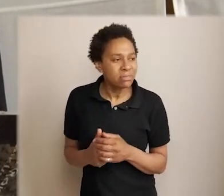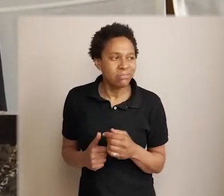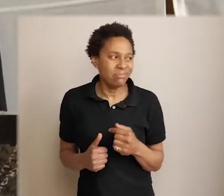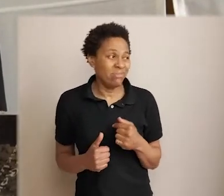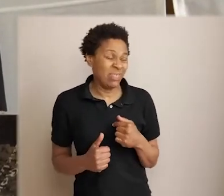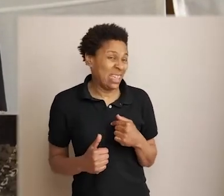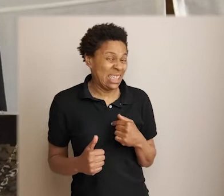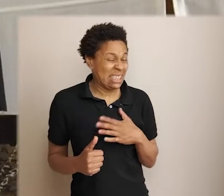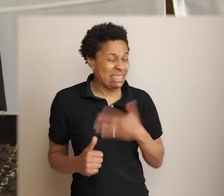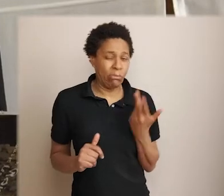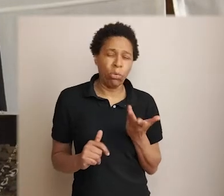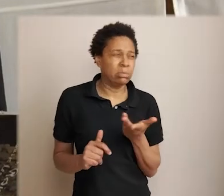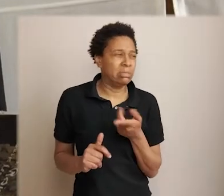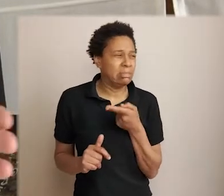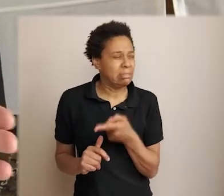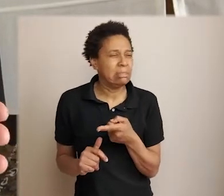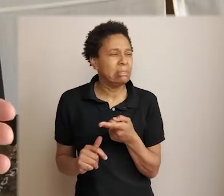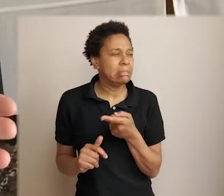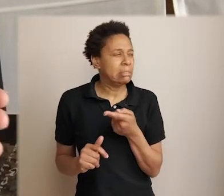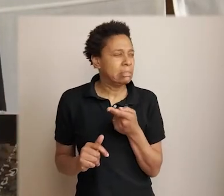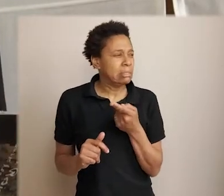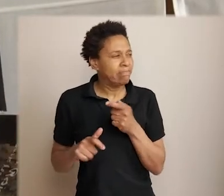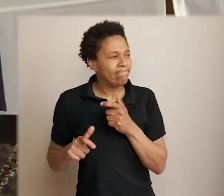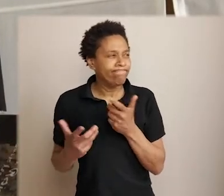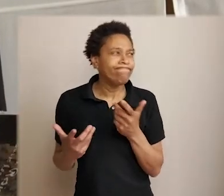it to be so.